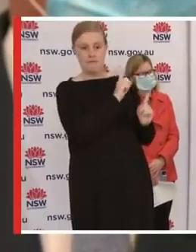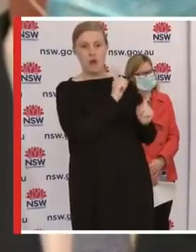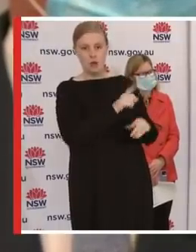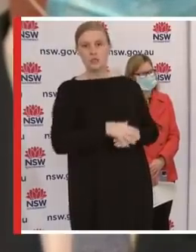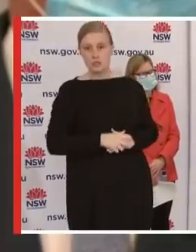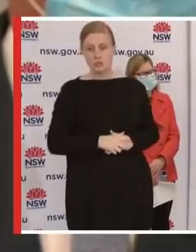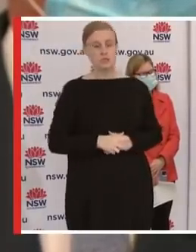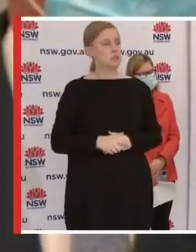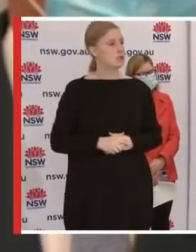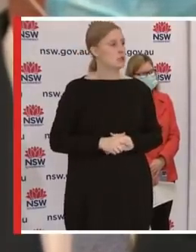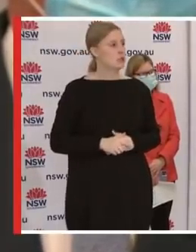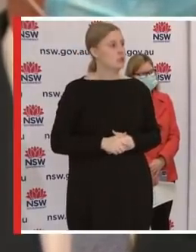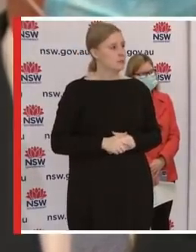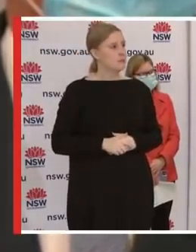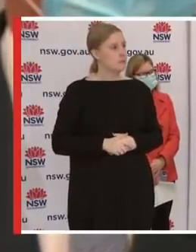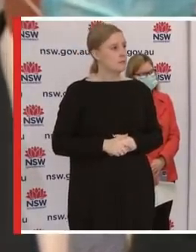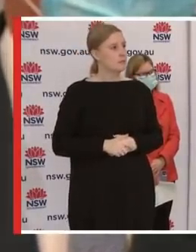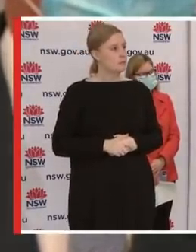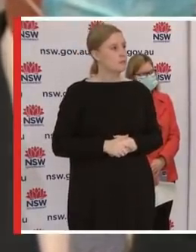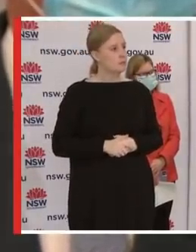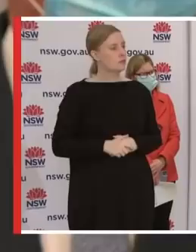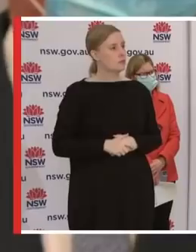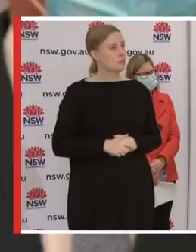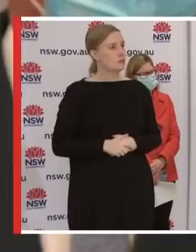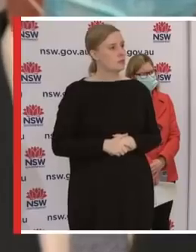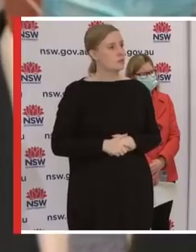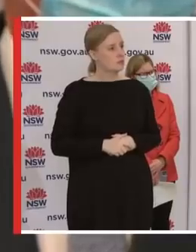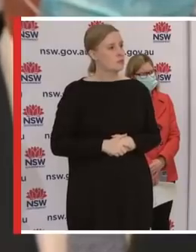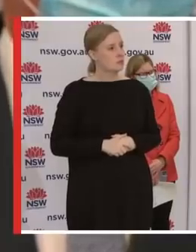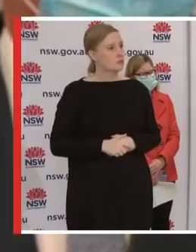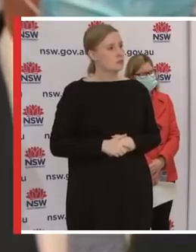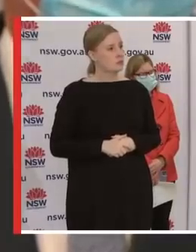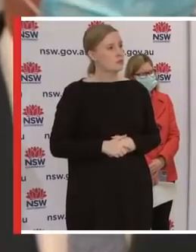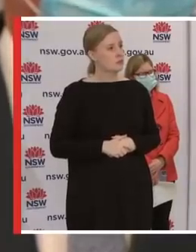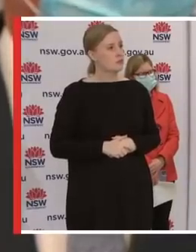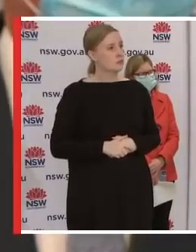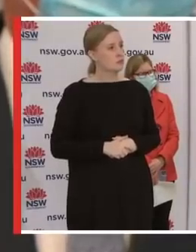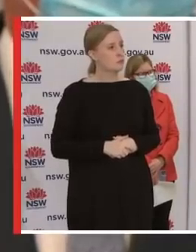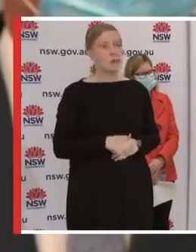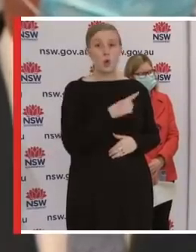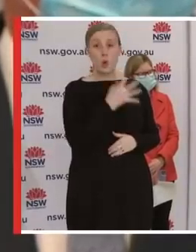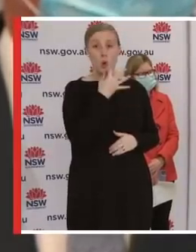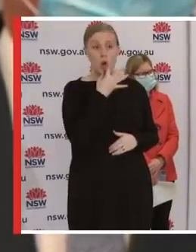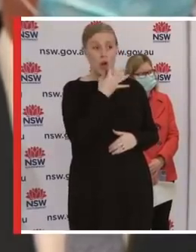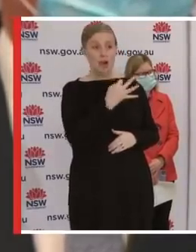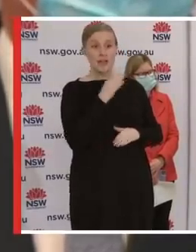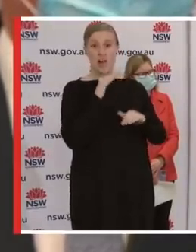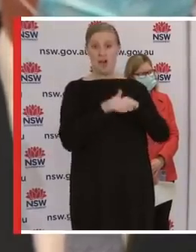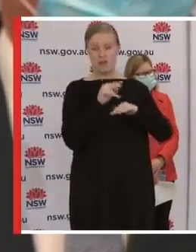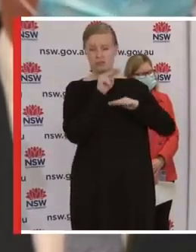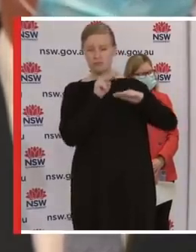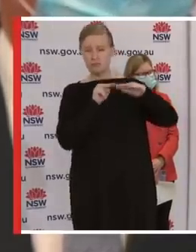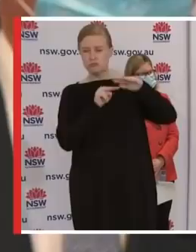until November, where there's 80% double dose, the ICU systems could manage, or are you concerned about